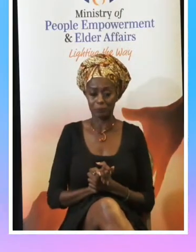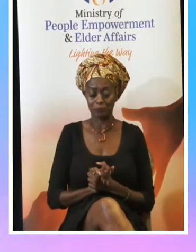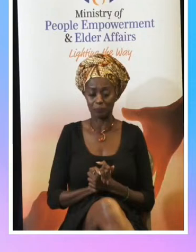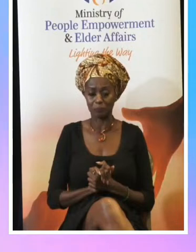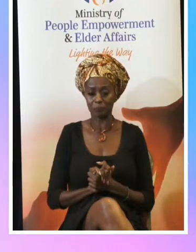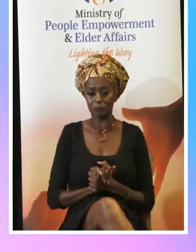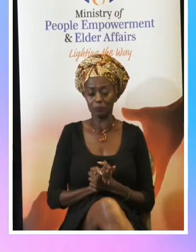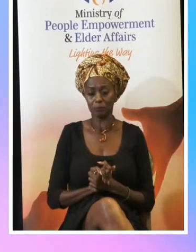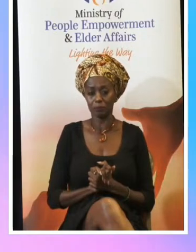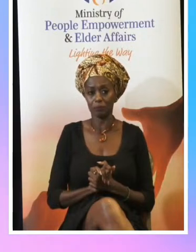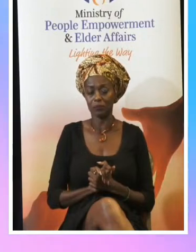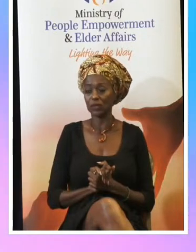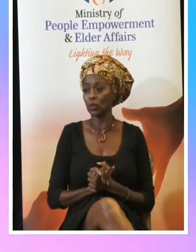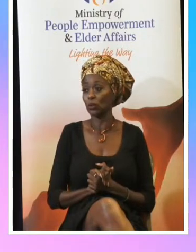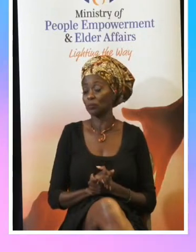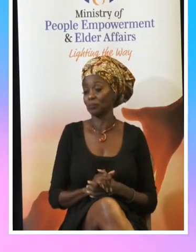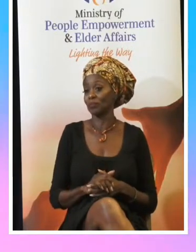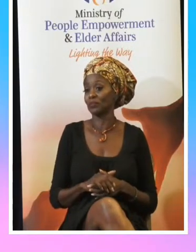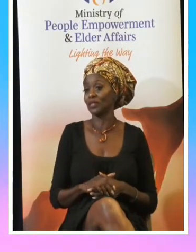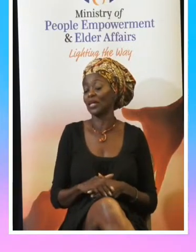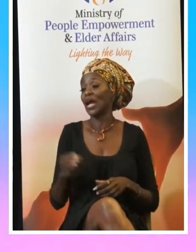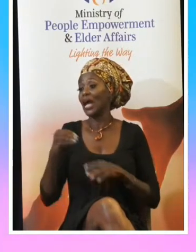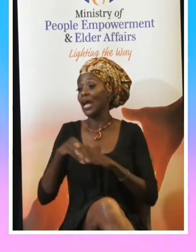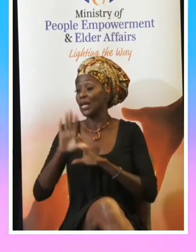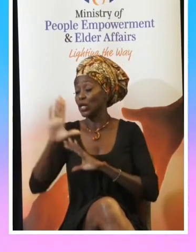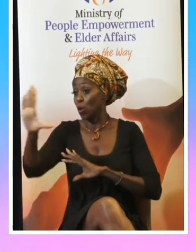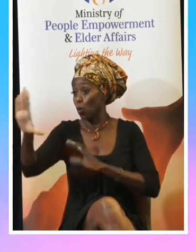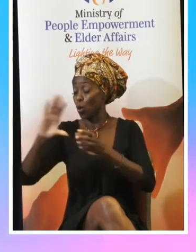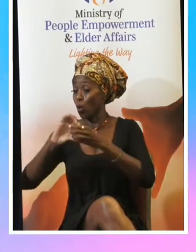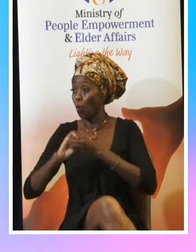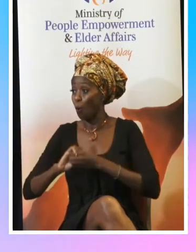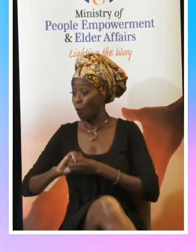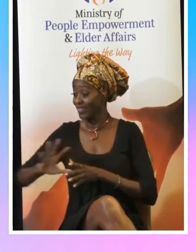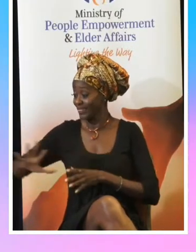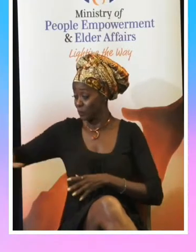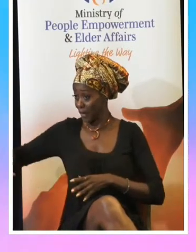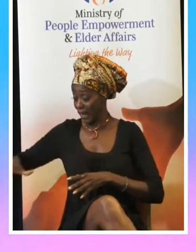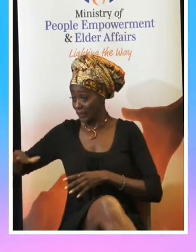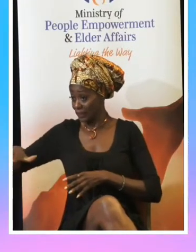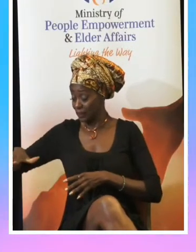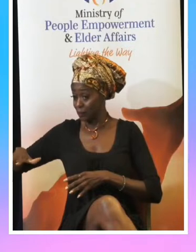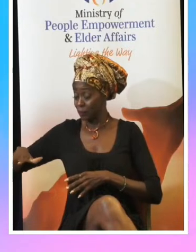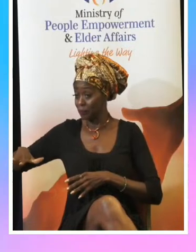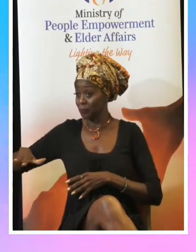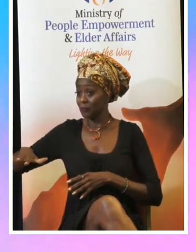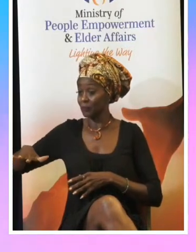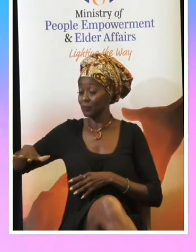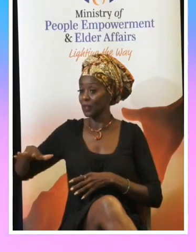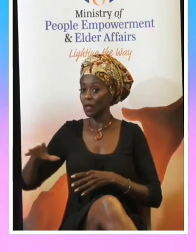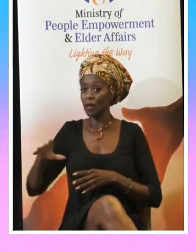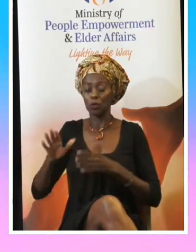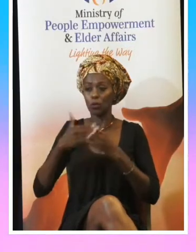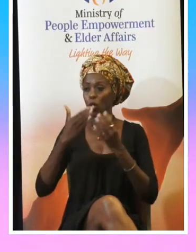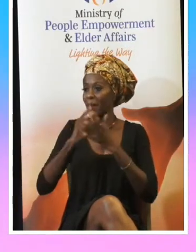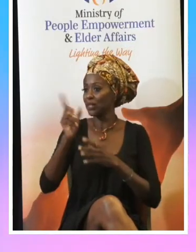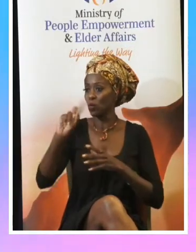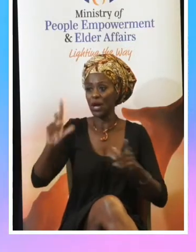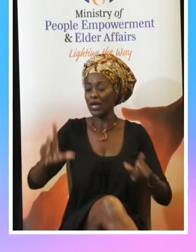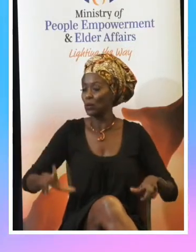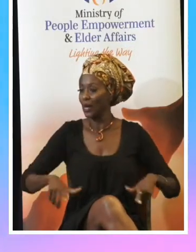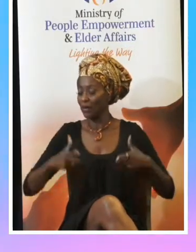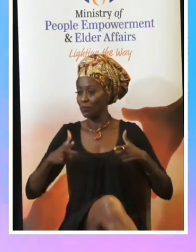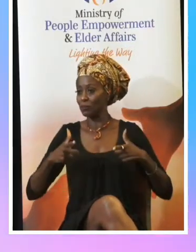like I said, in your small corners, I ask that you, wherever you are,